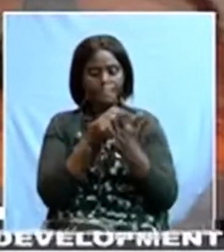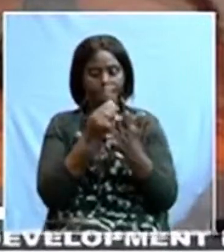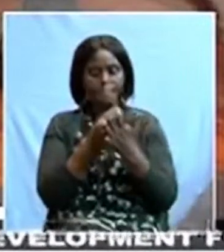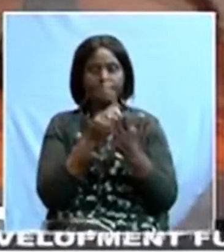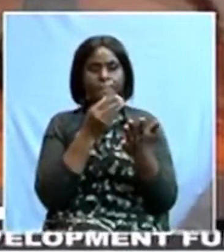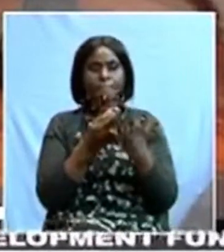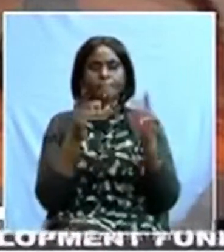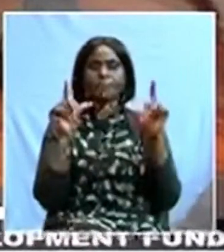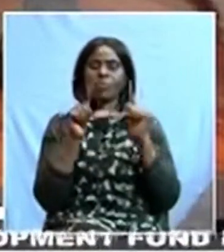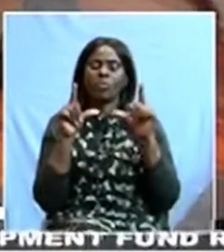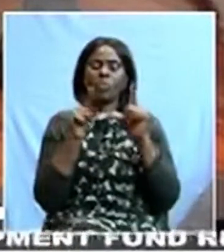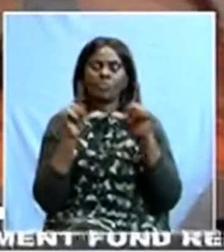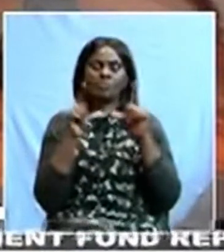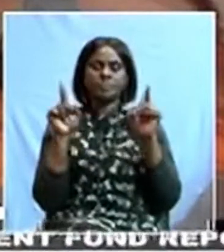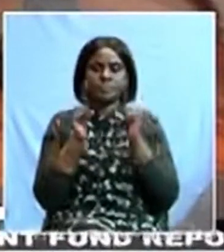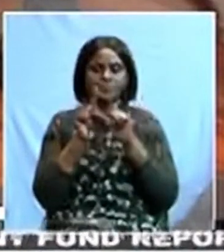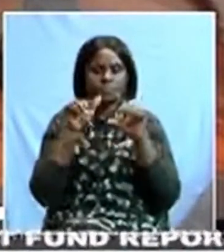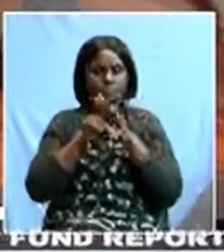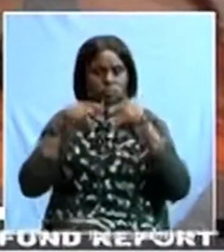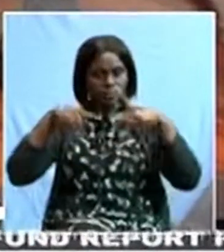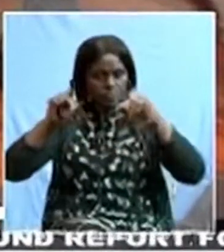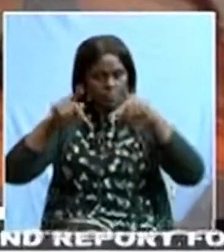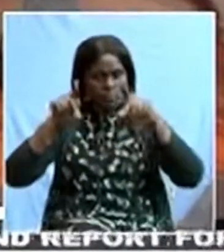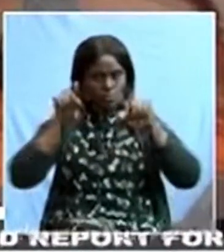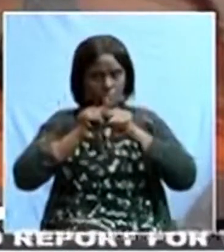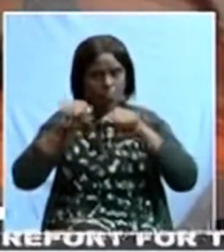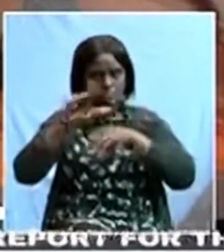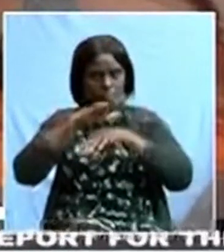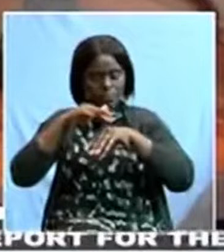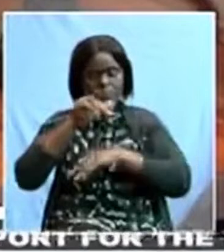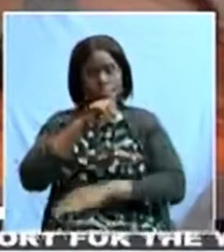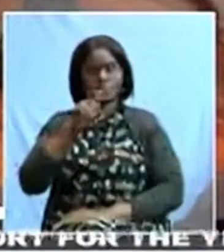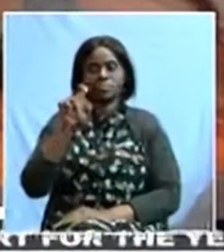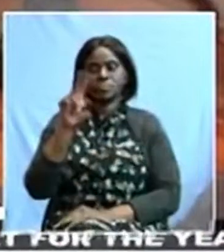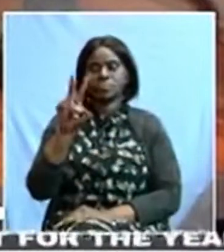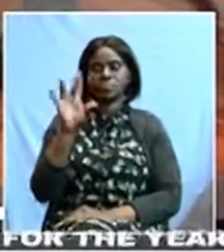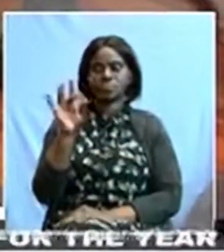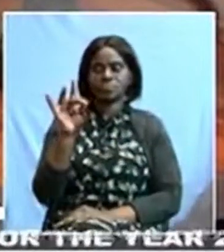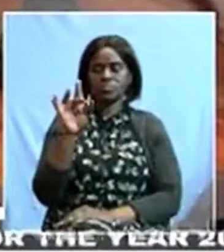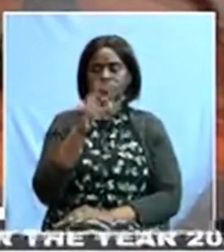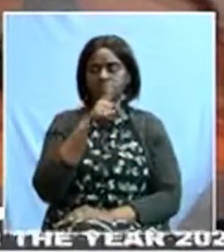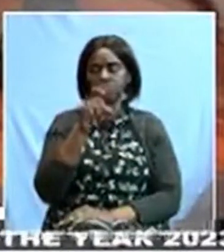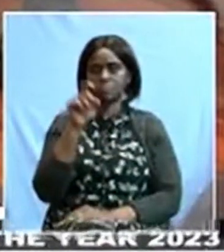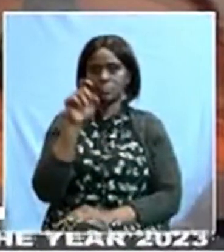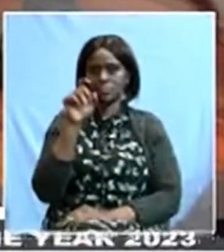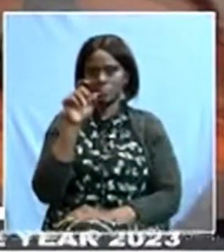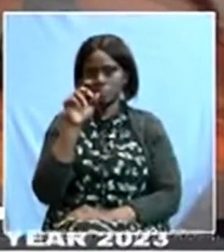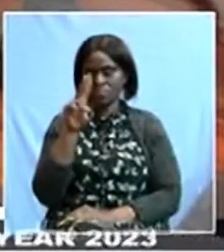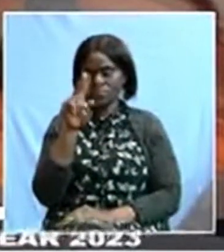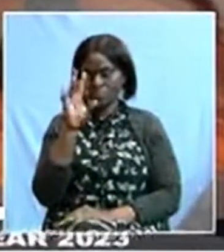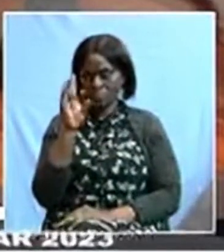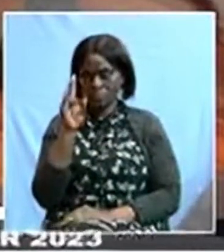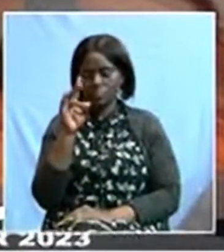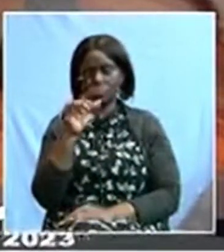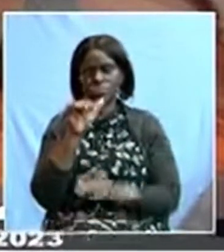on licenses and permits of amounts 127,870 kwacha